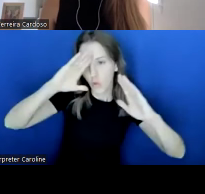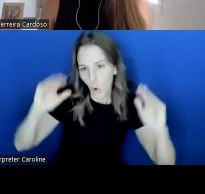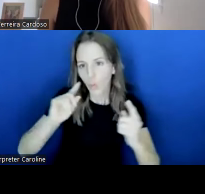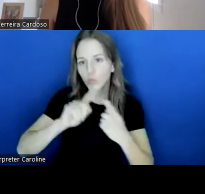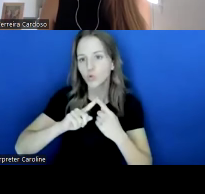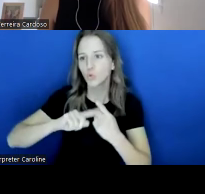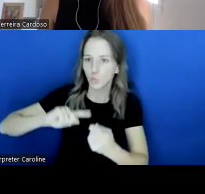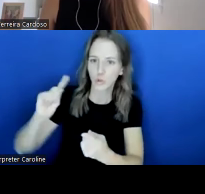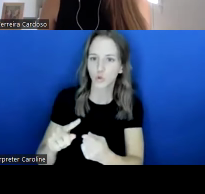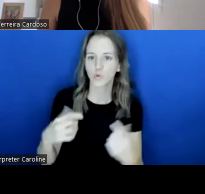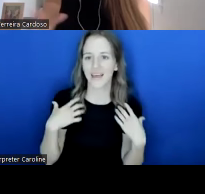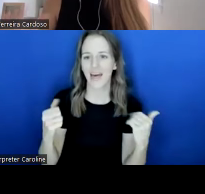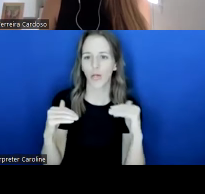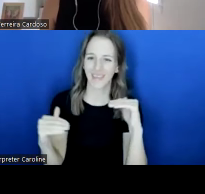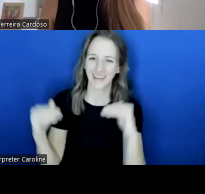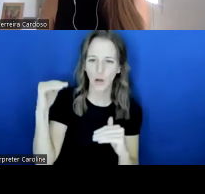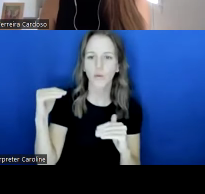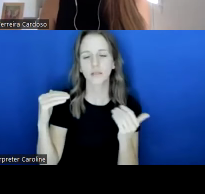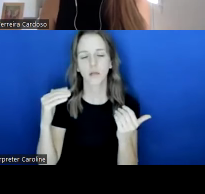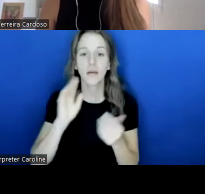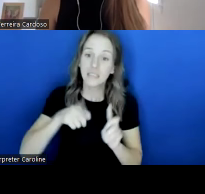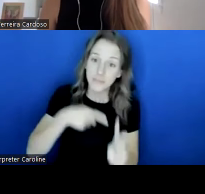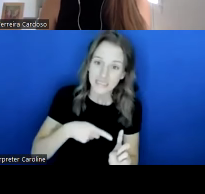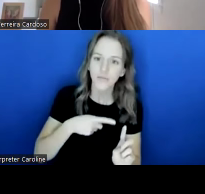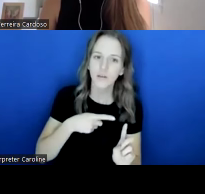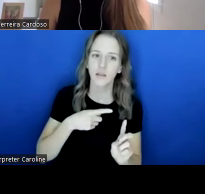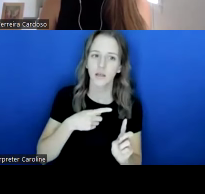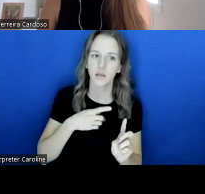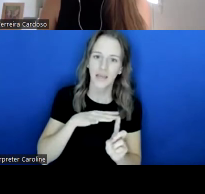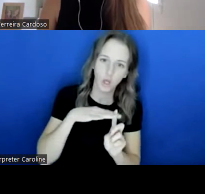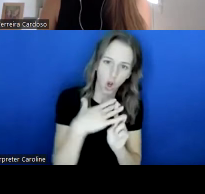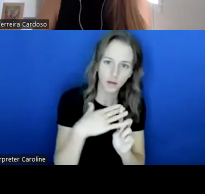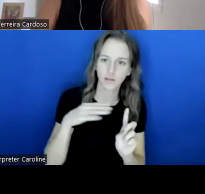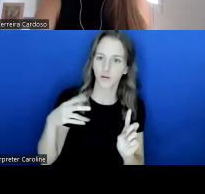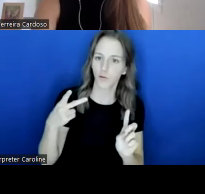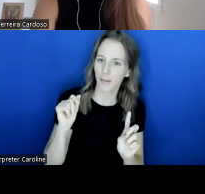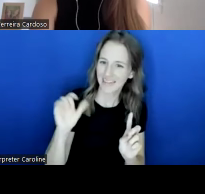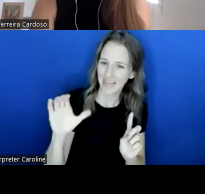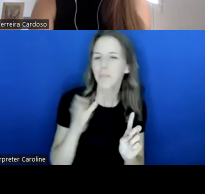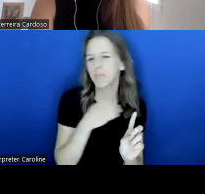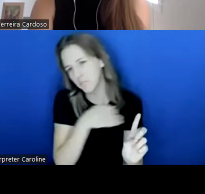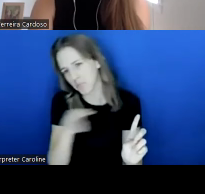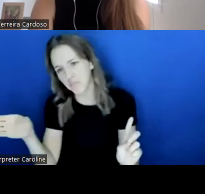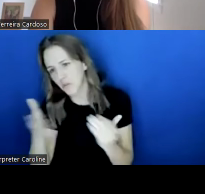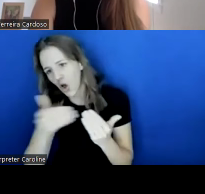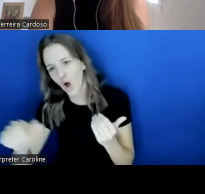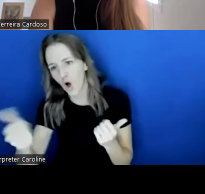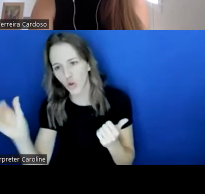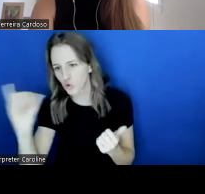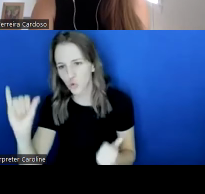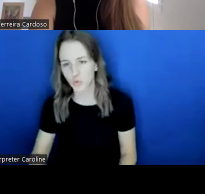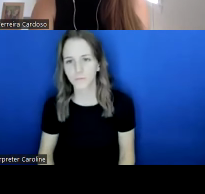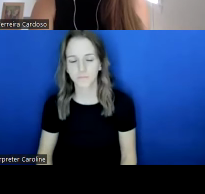inequities, again, both specific to the pandemic and beyond. And so